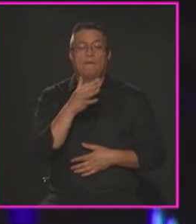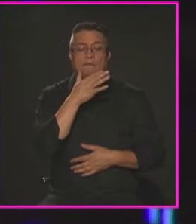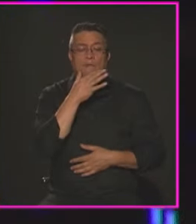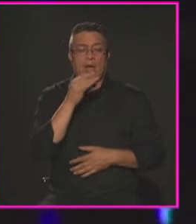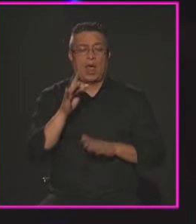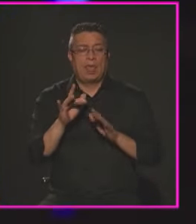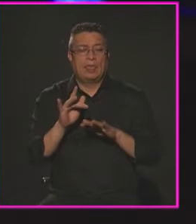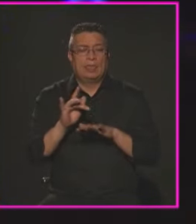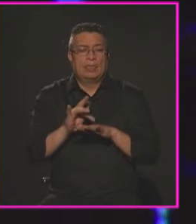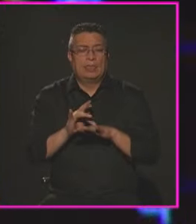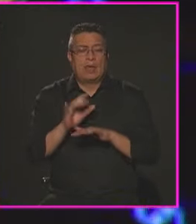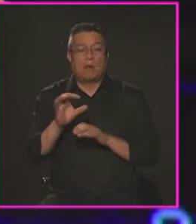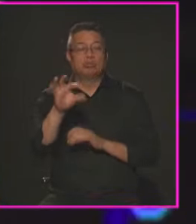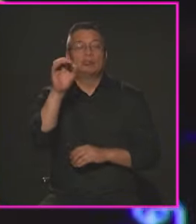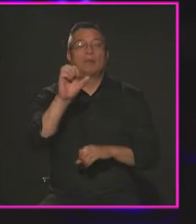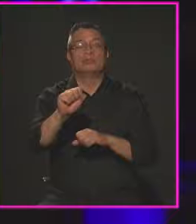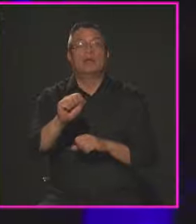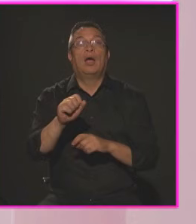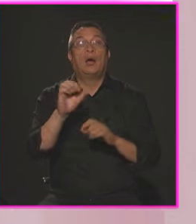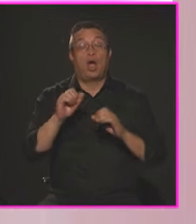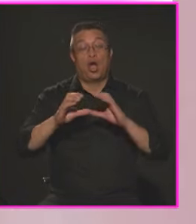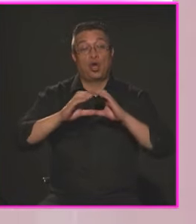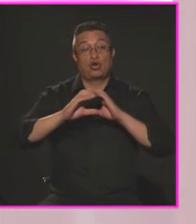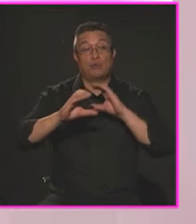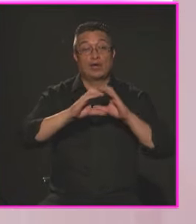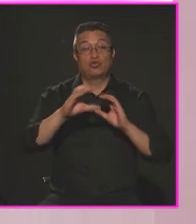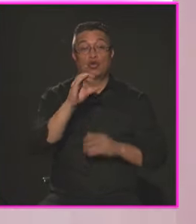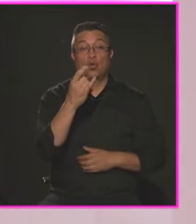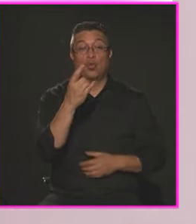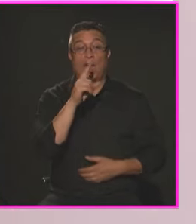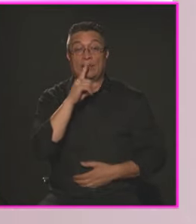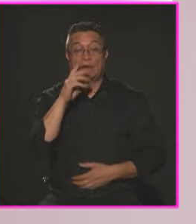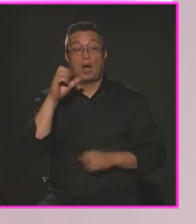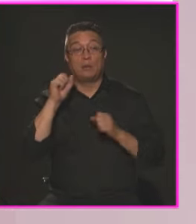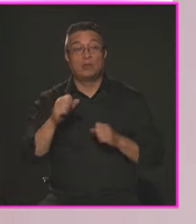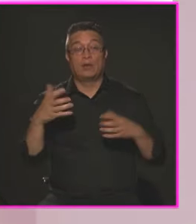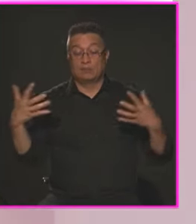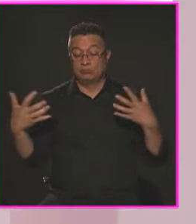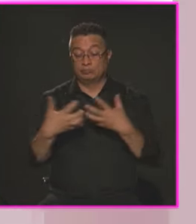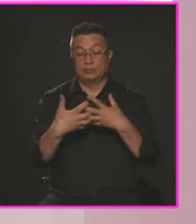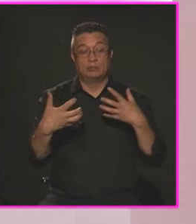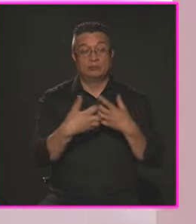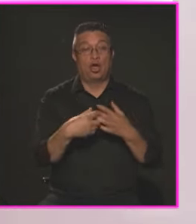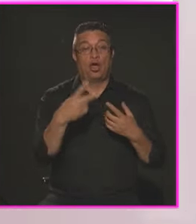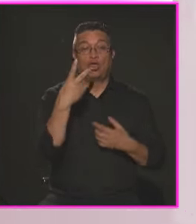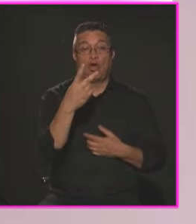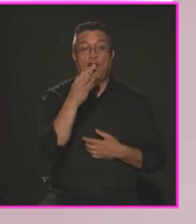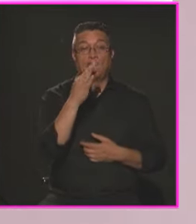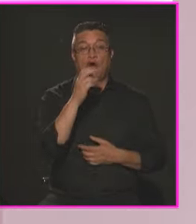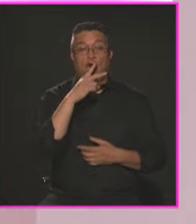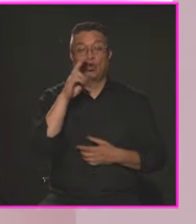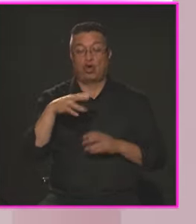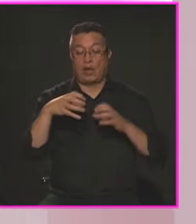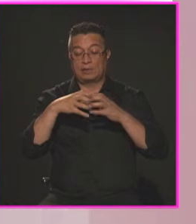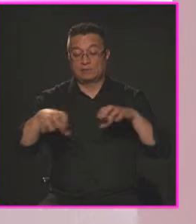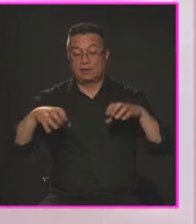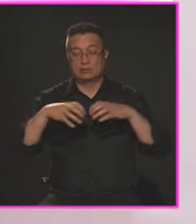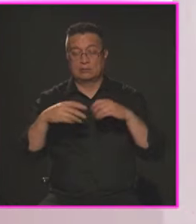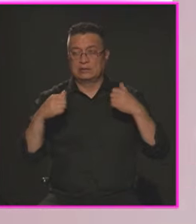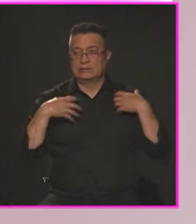Quantum communication, you can use entanglement so that two photons which are separated by large distances interact with each